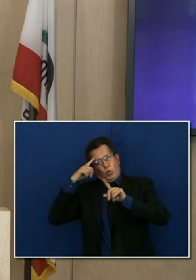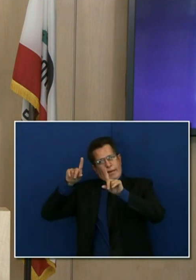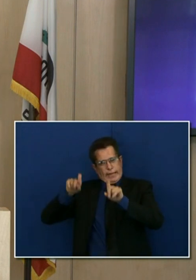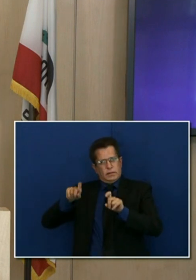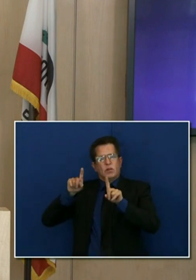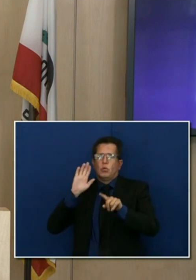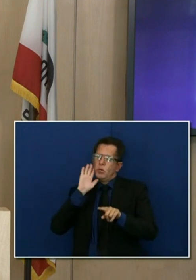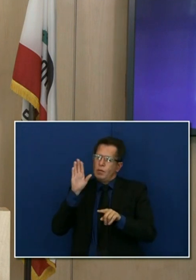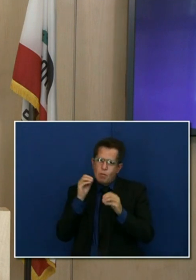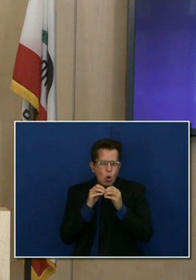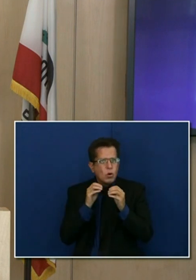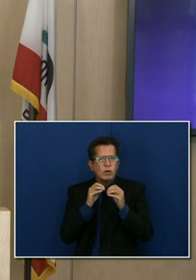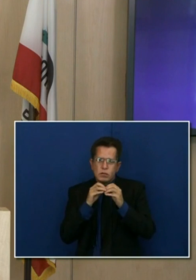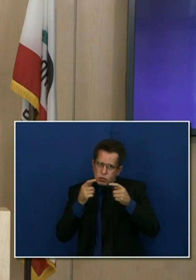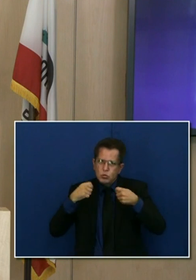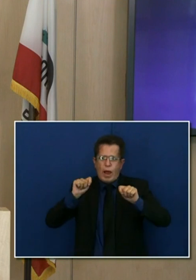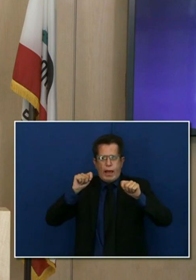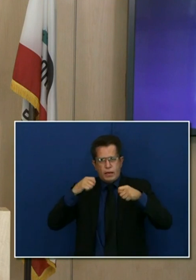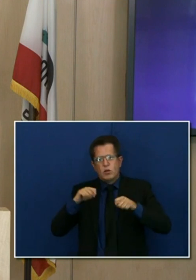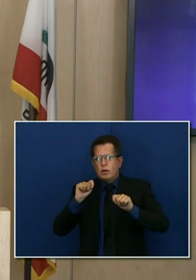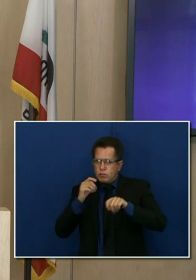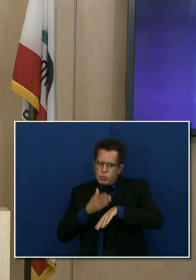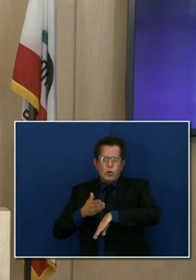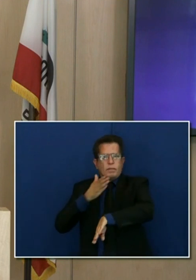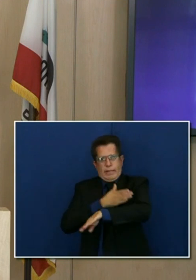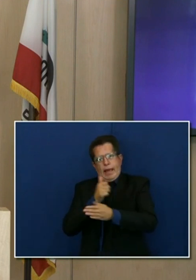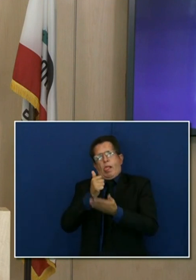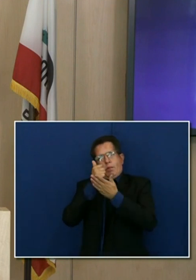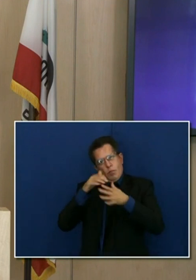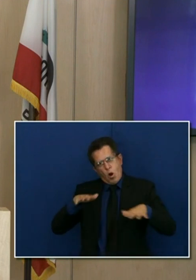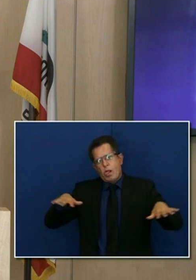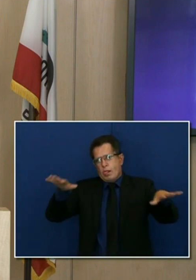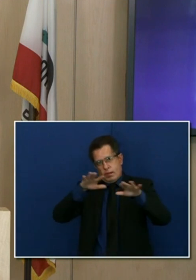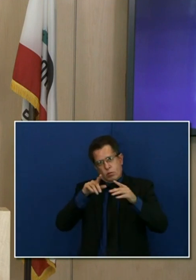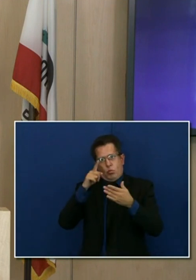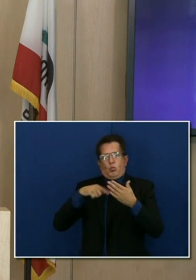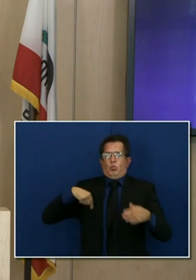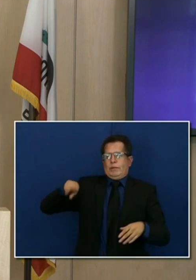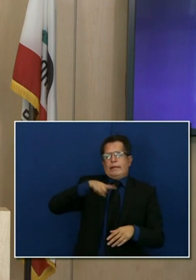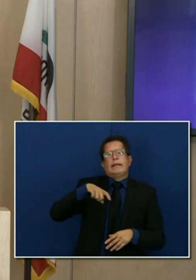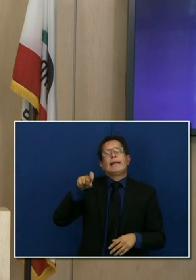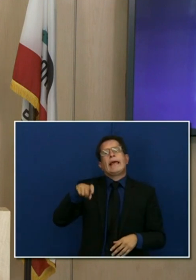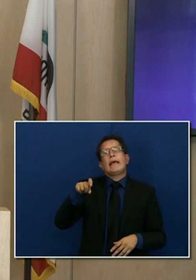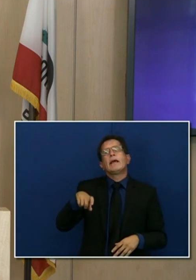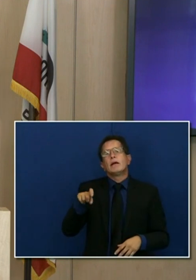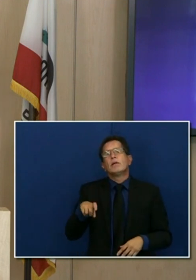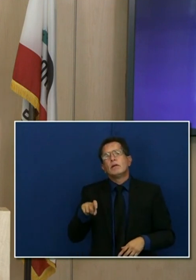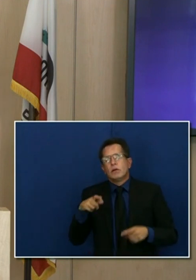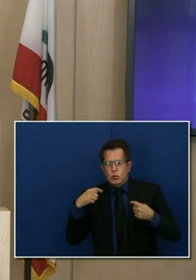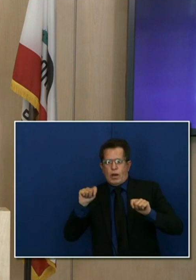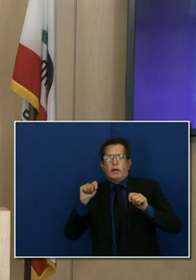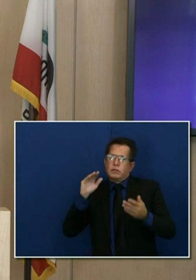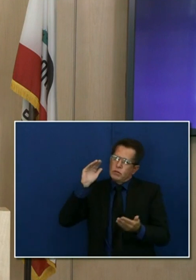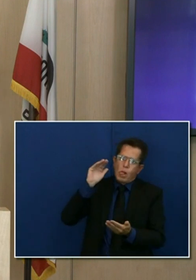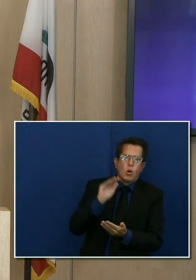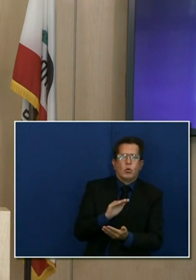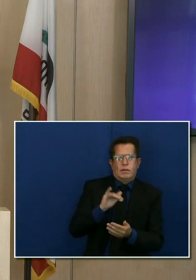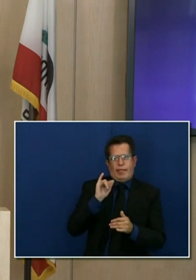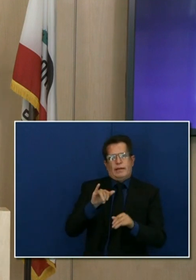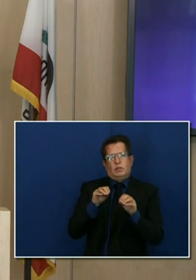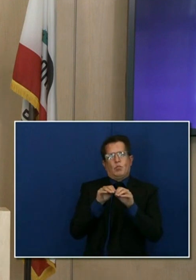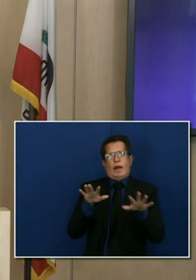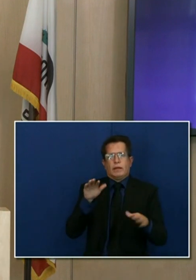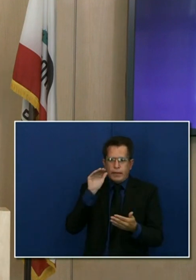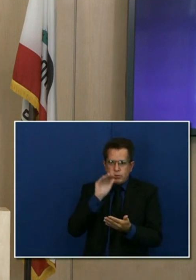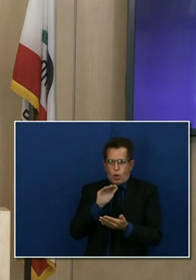we will continue to strive to reinforce with everyone out there the things that we need to do in order to slow the spread.